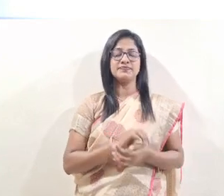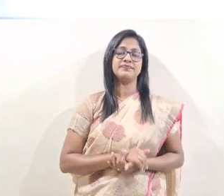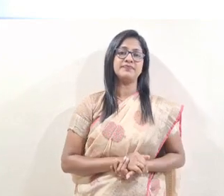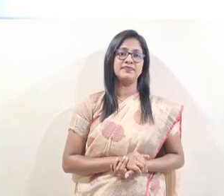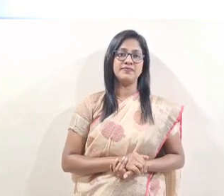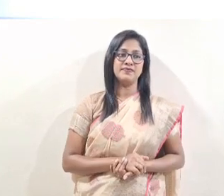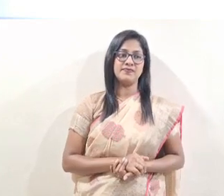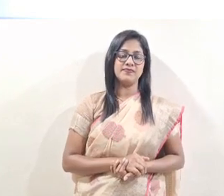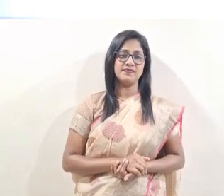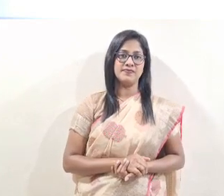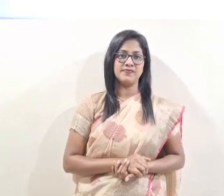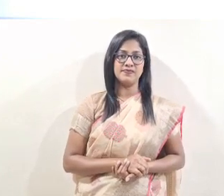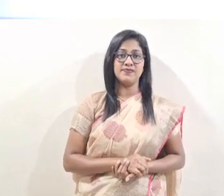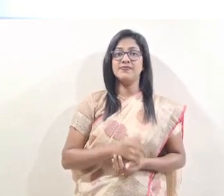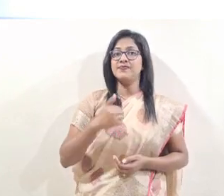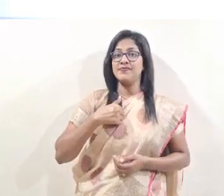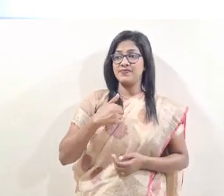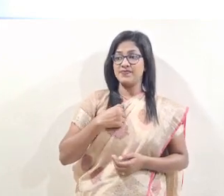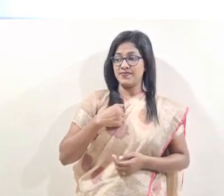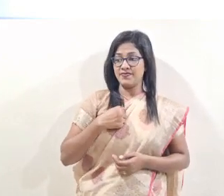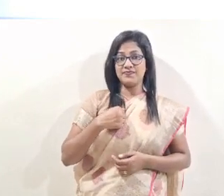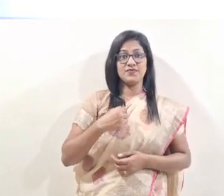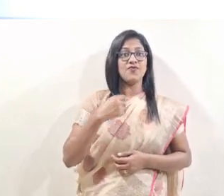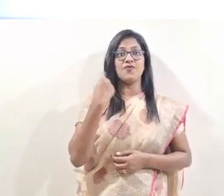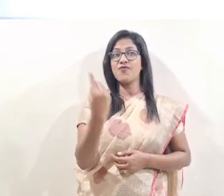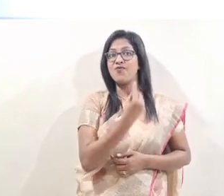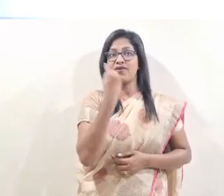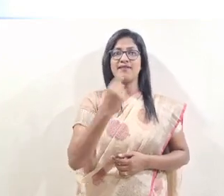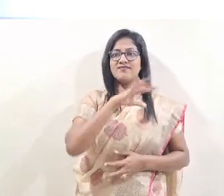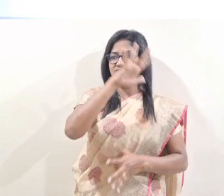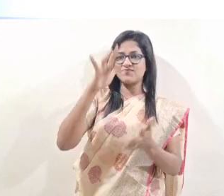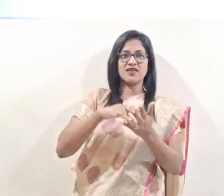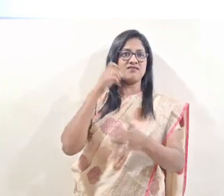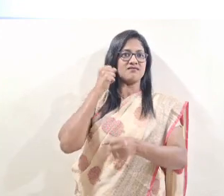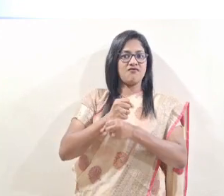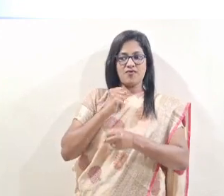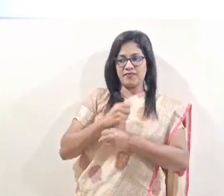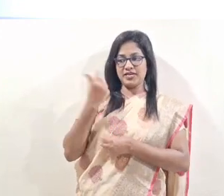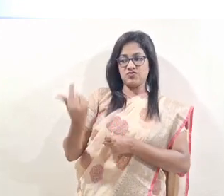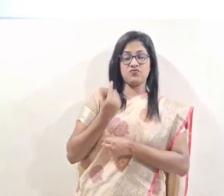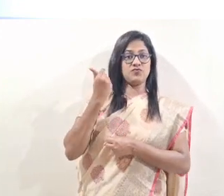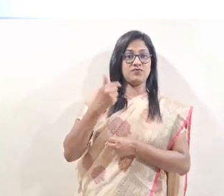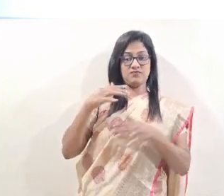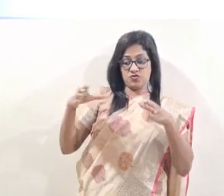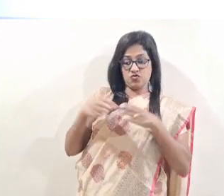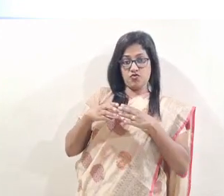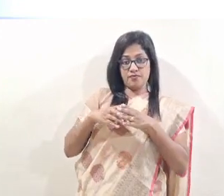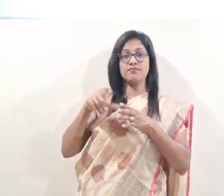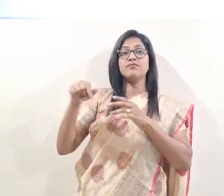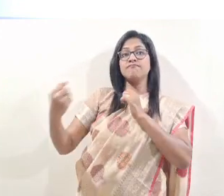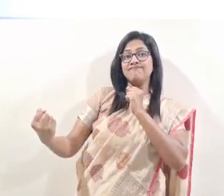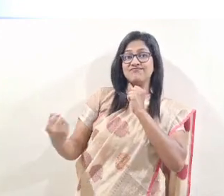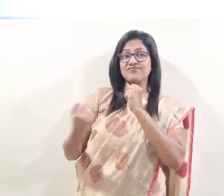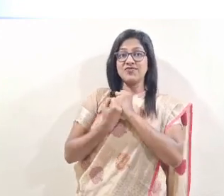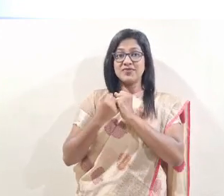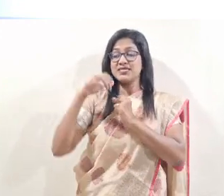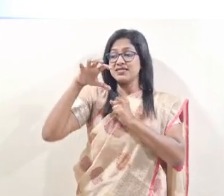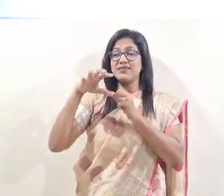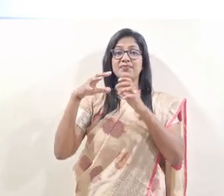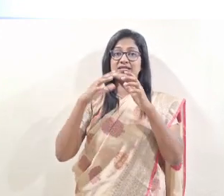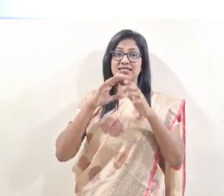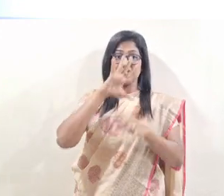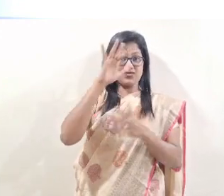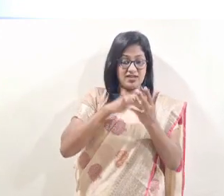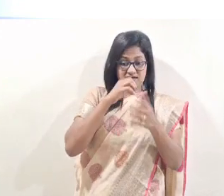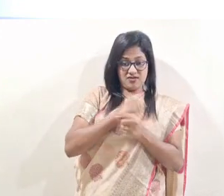in completely a central government unit, the support from the state government was very much lacking and is still